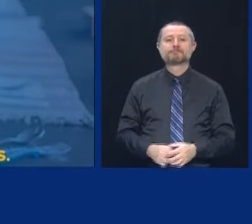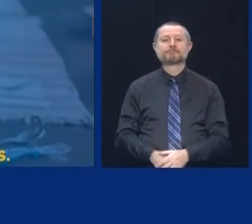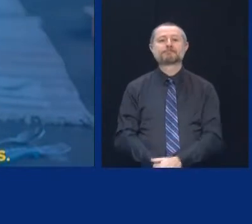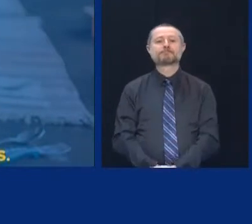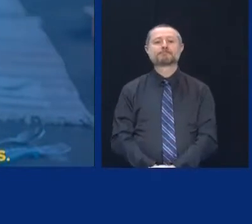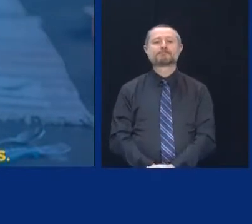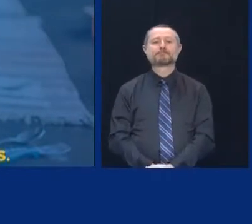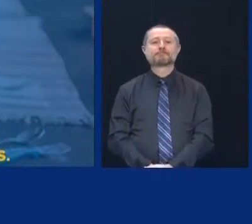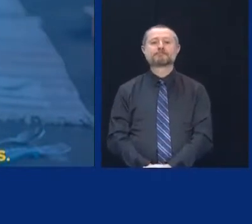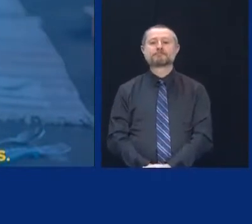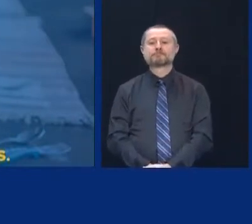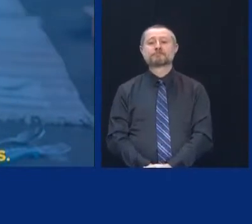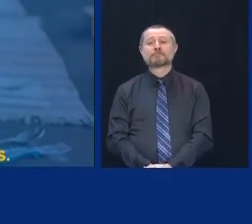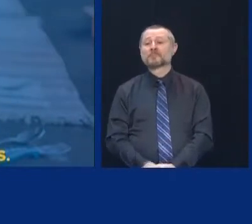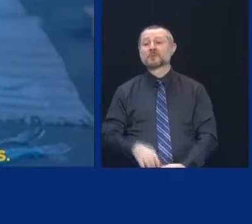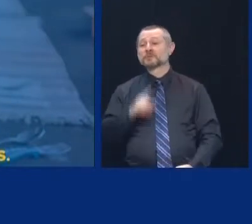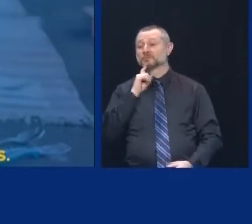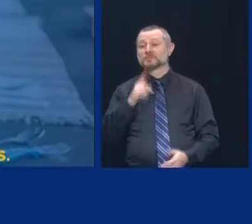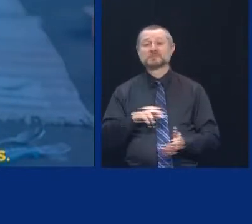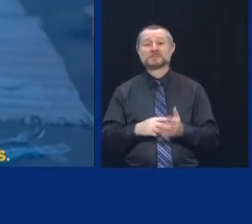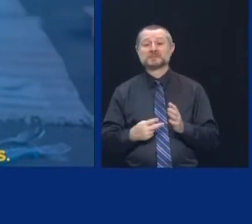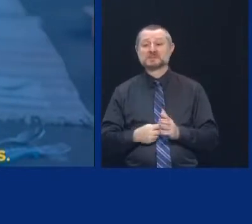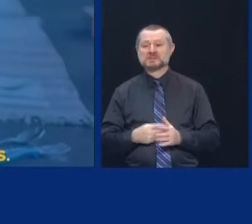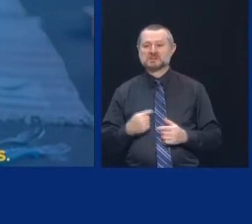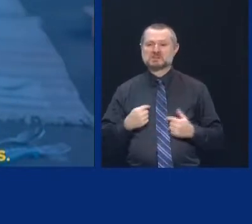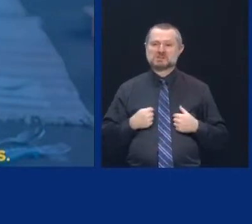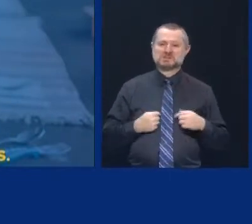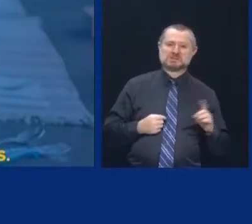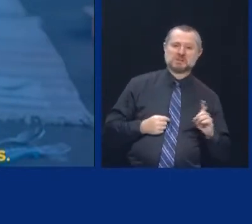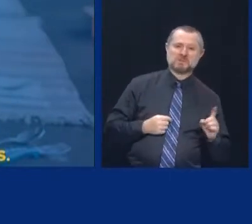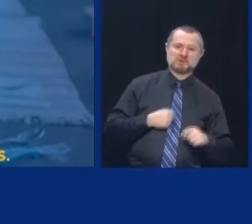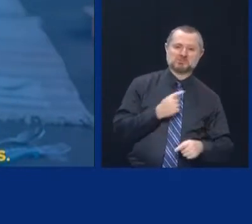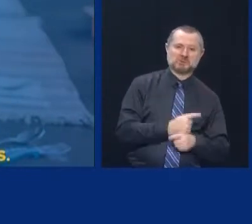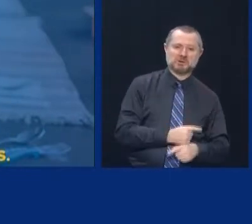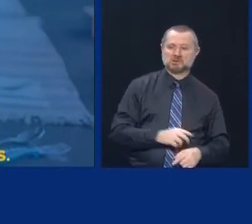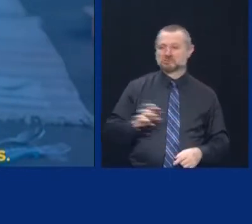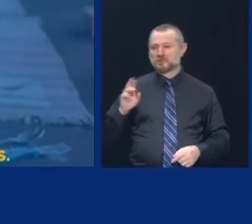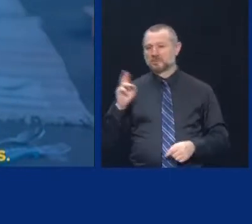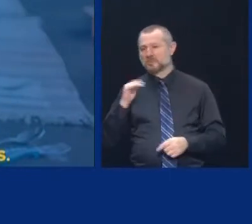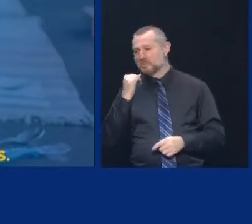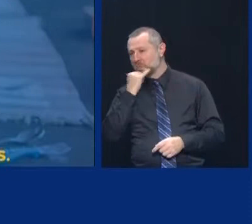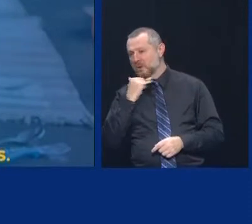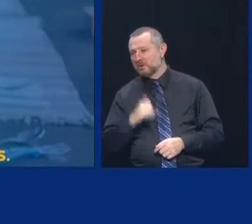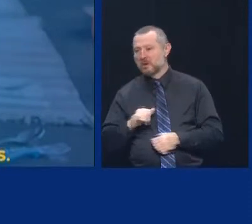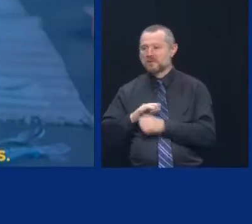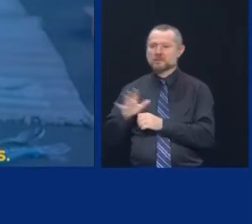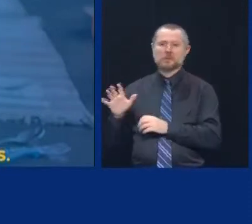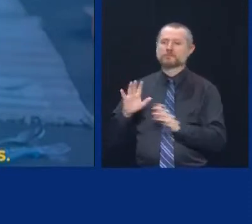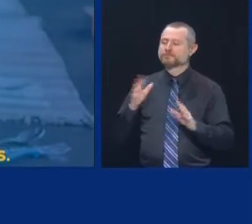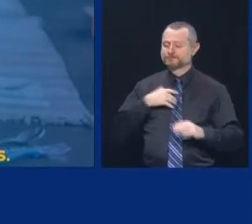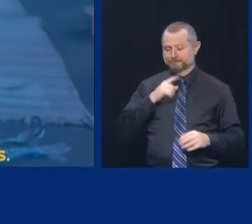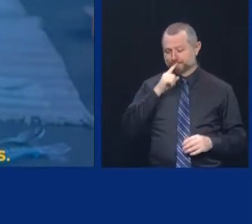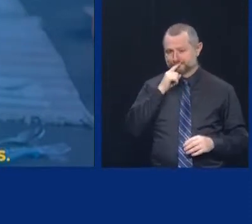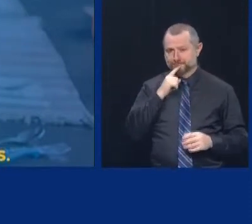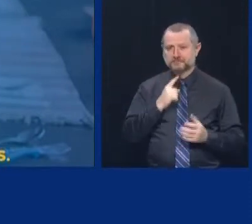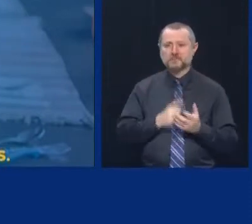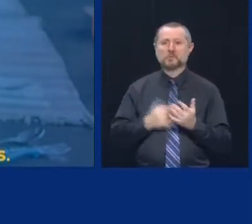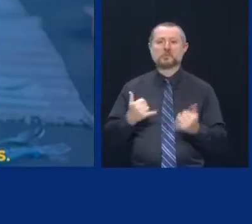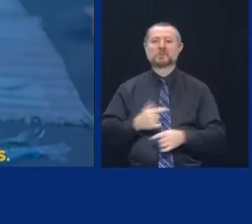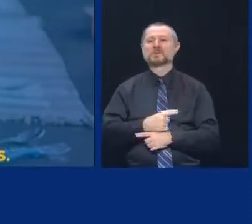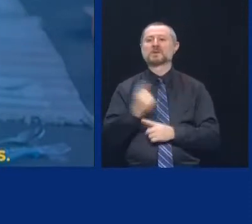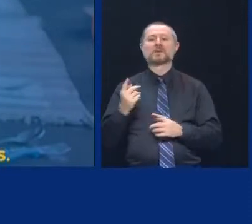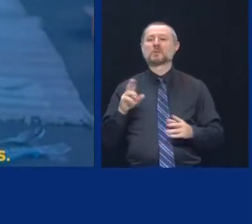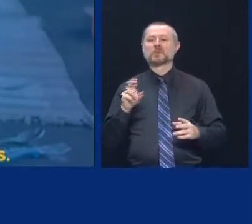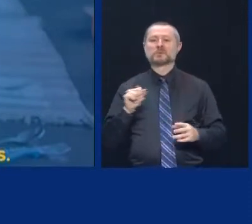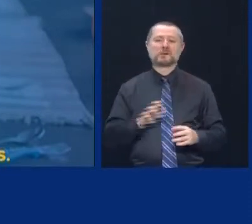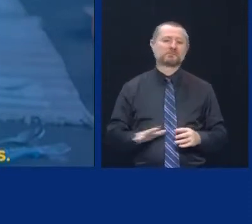this is not a political issue. Today, this nation is so divided, more